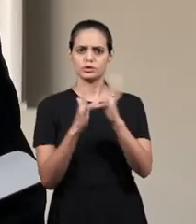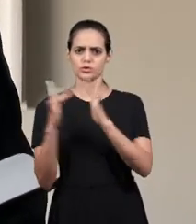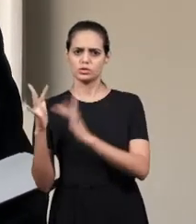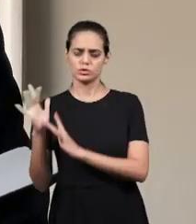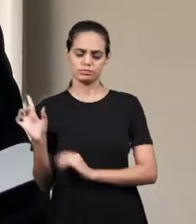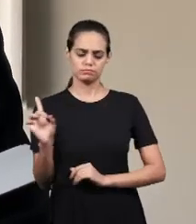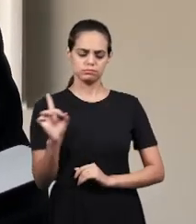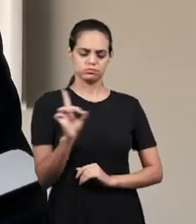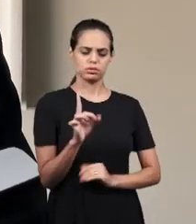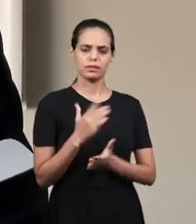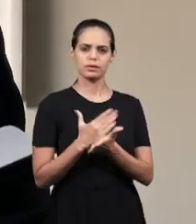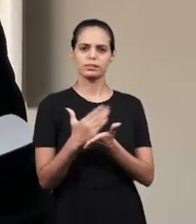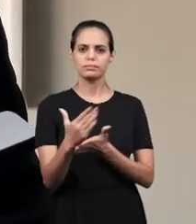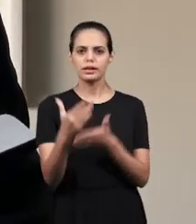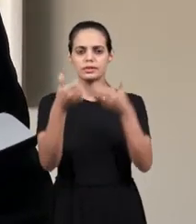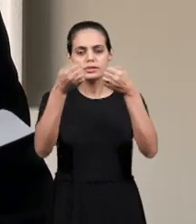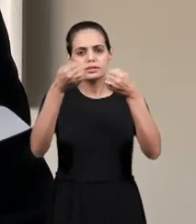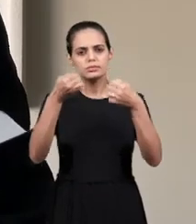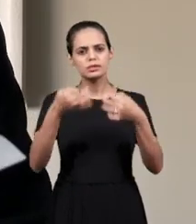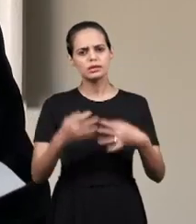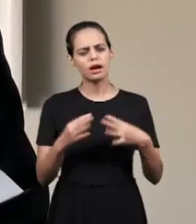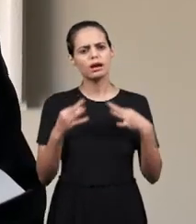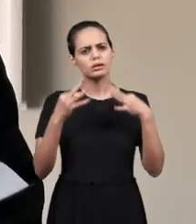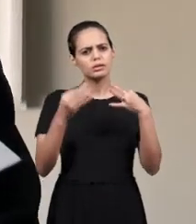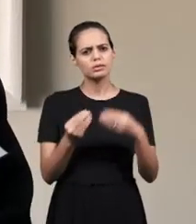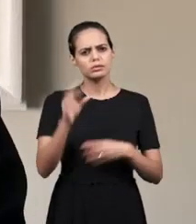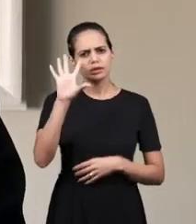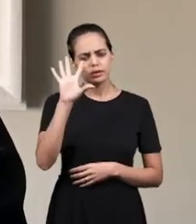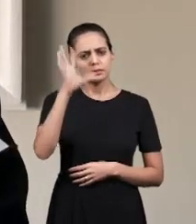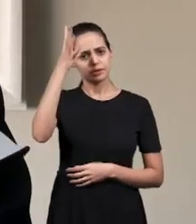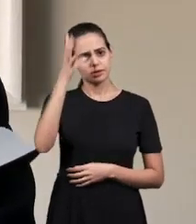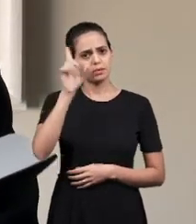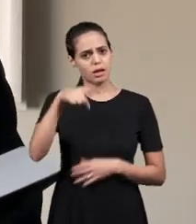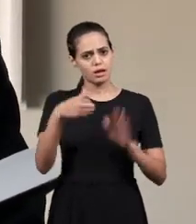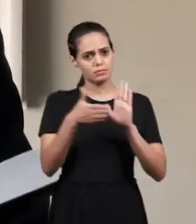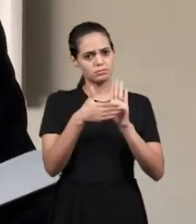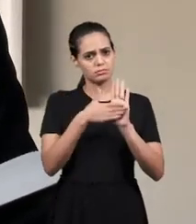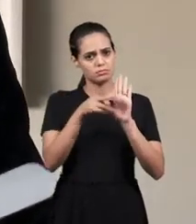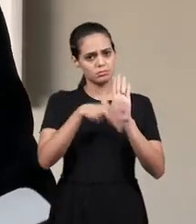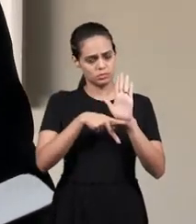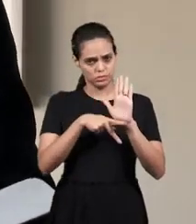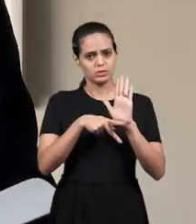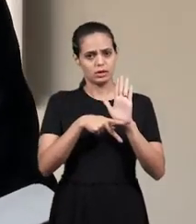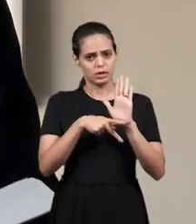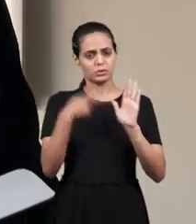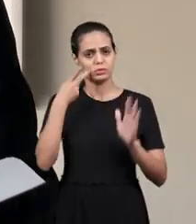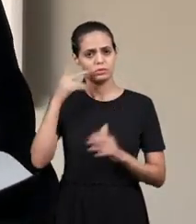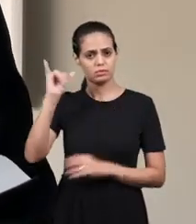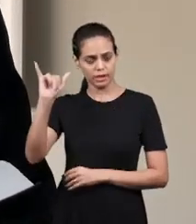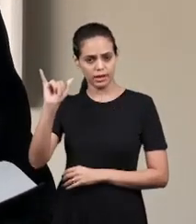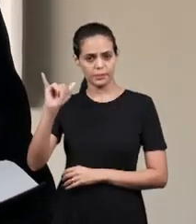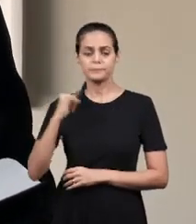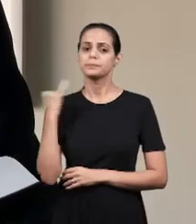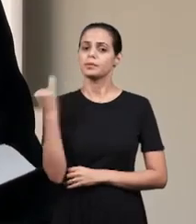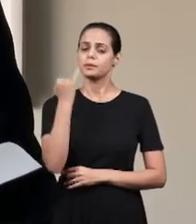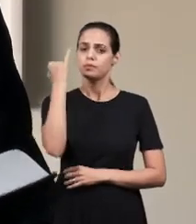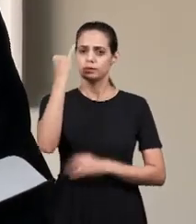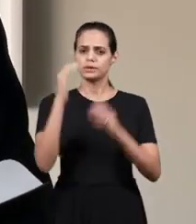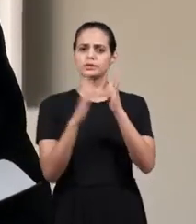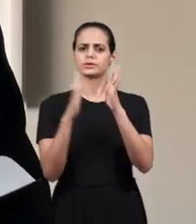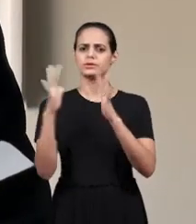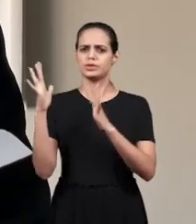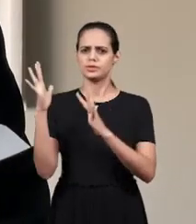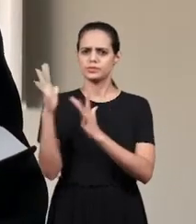explain that everything that occurred was the Father's project, which was, in that it was important that Jesus would die and that he would